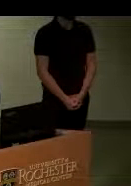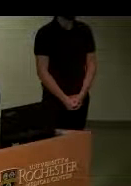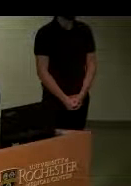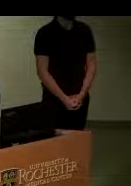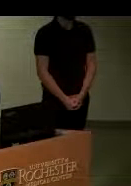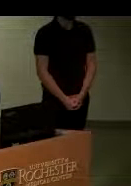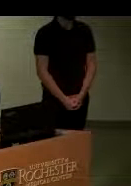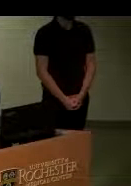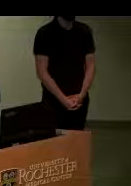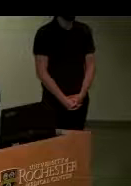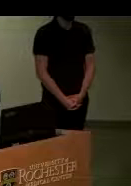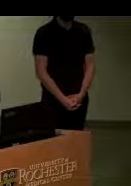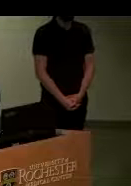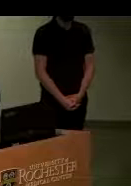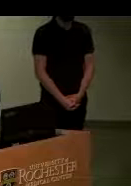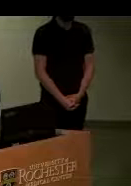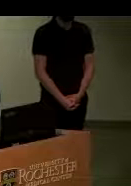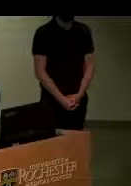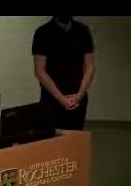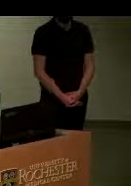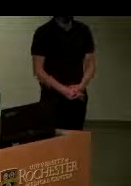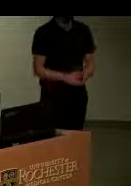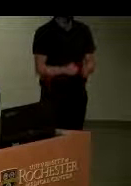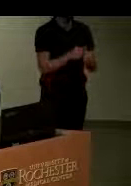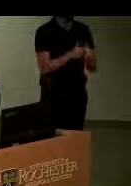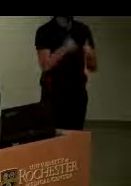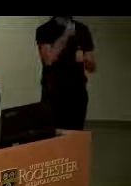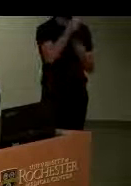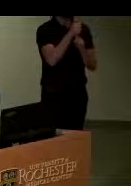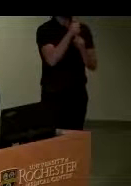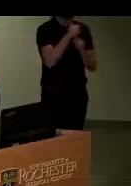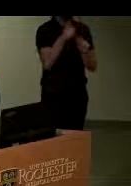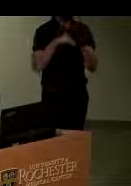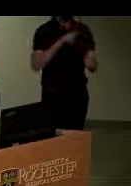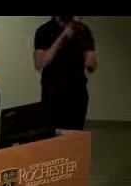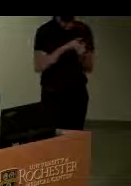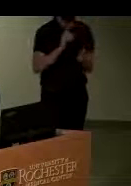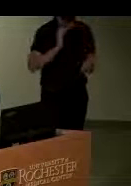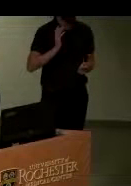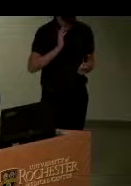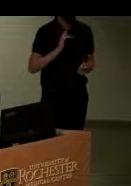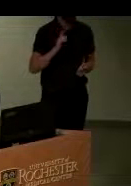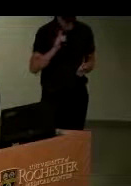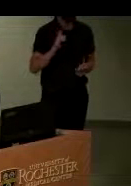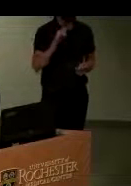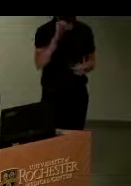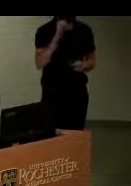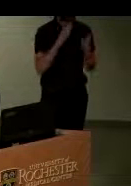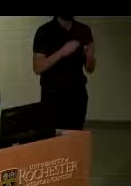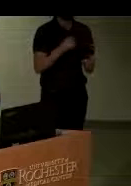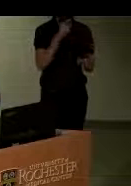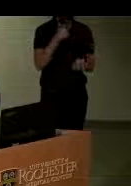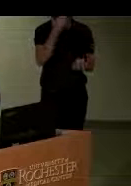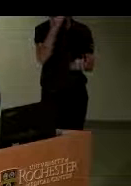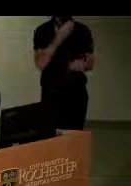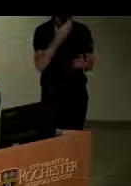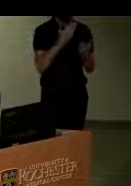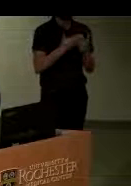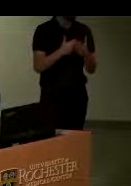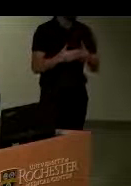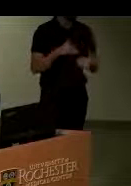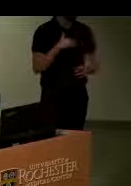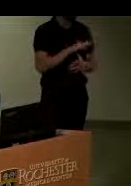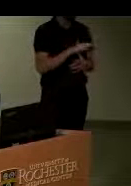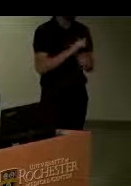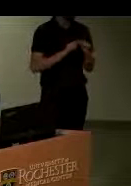And this attending, I actually had never met with before. She was not somebody that I knew well, even though I was a senior